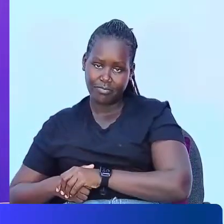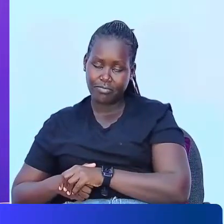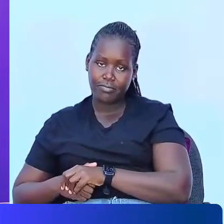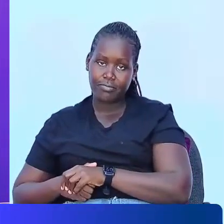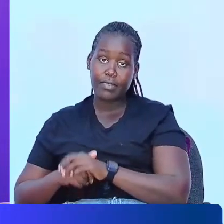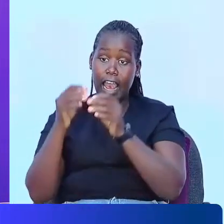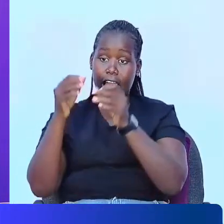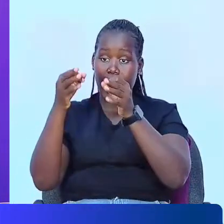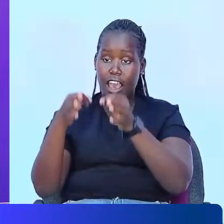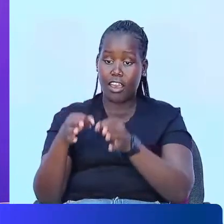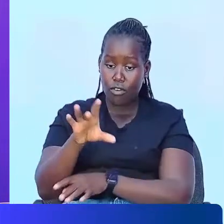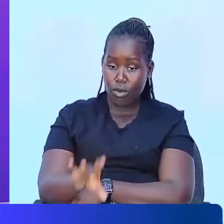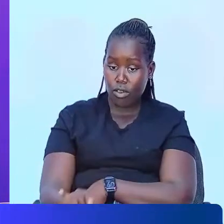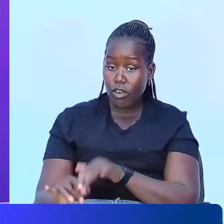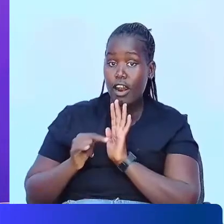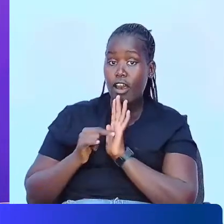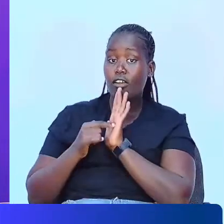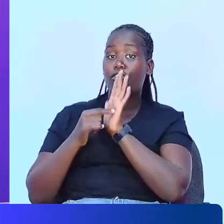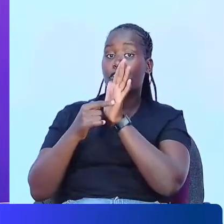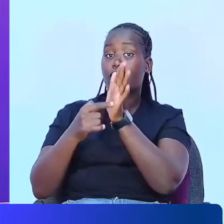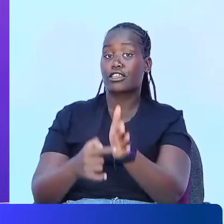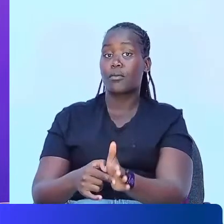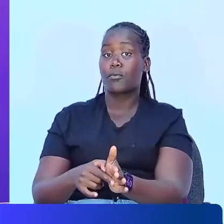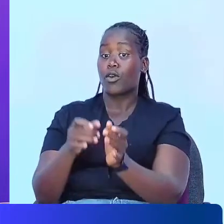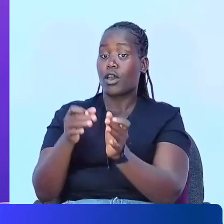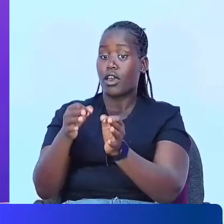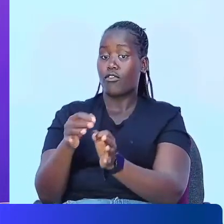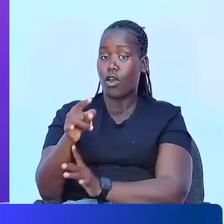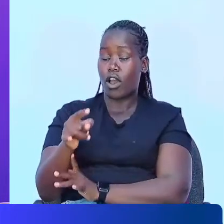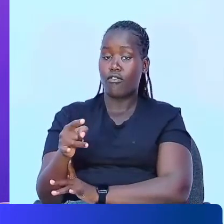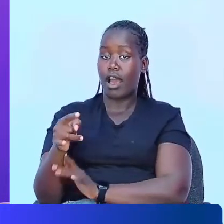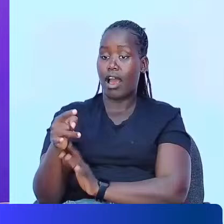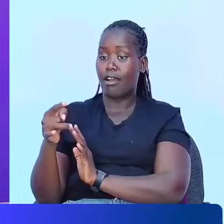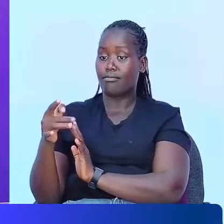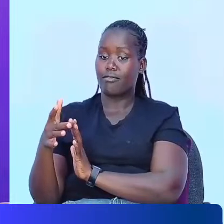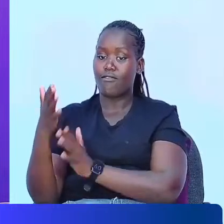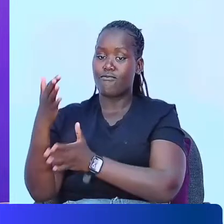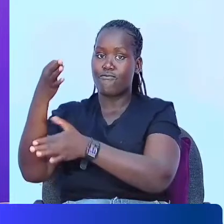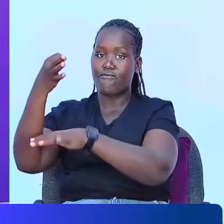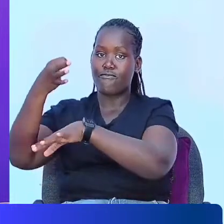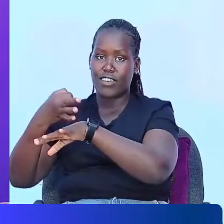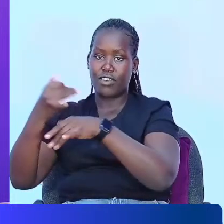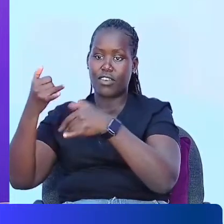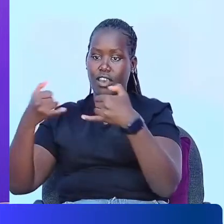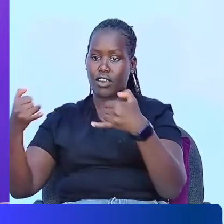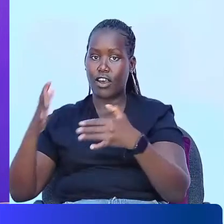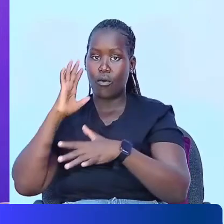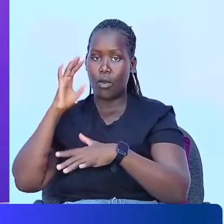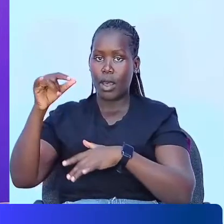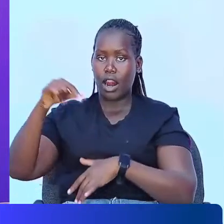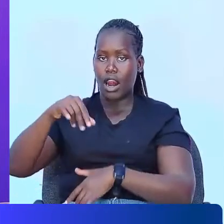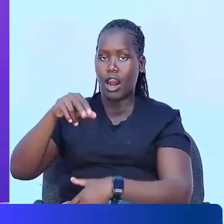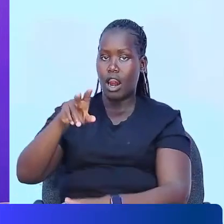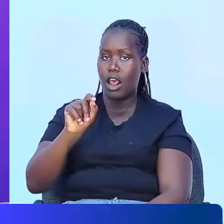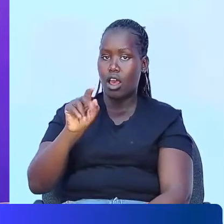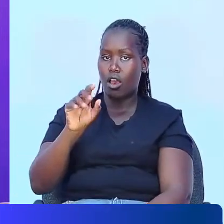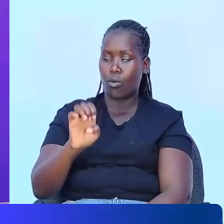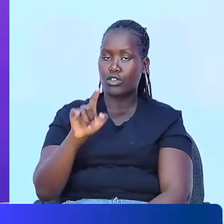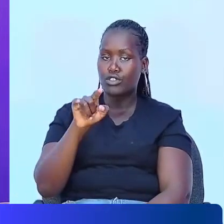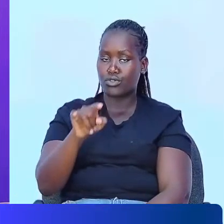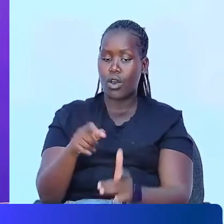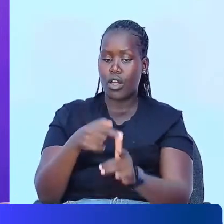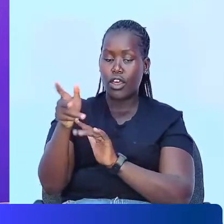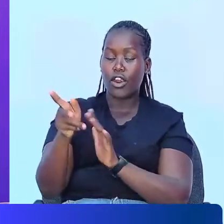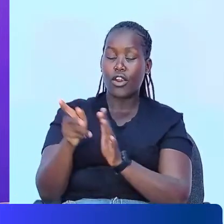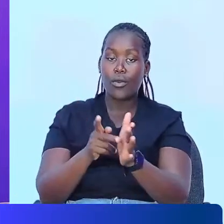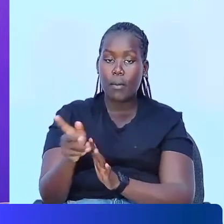If we find, for example, you have an illegal line, we'll quote you. We'll quote you, you will pay, and then